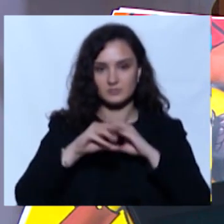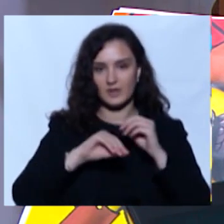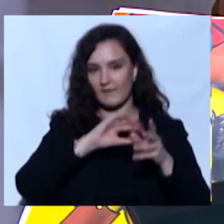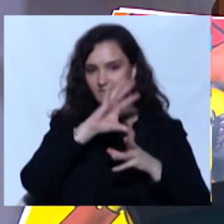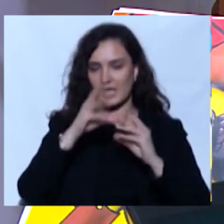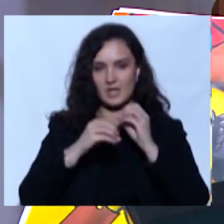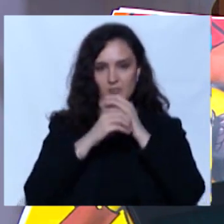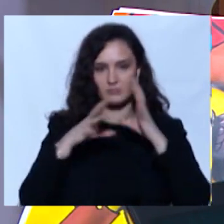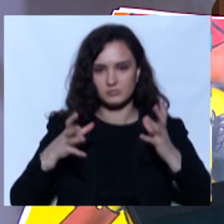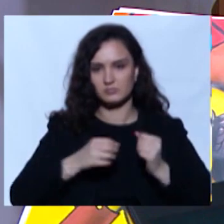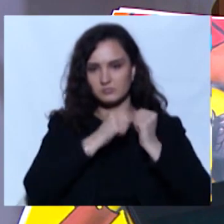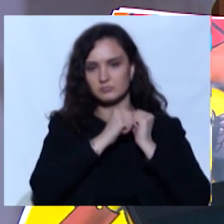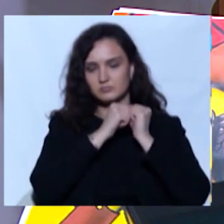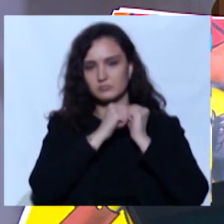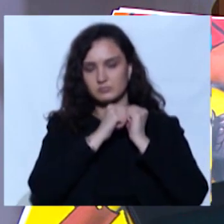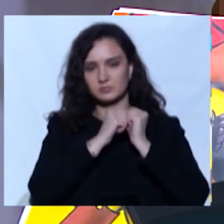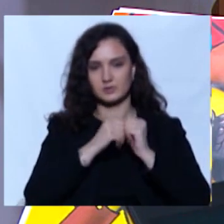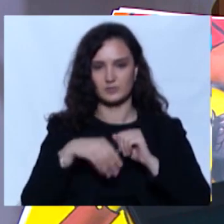whole bunch.